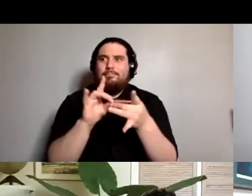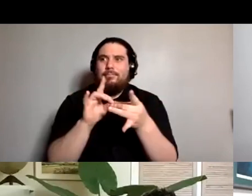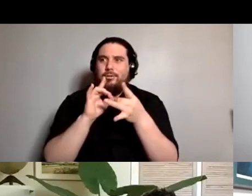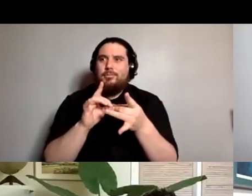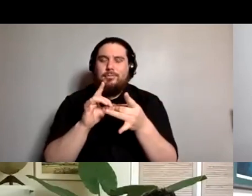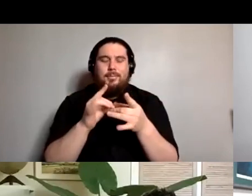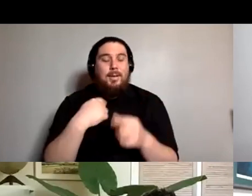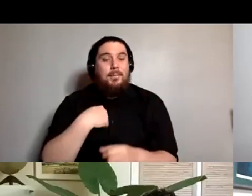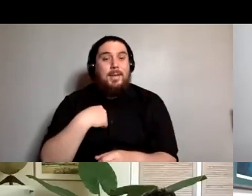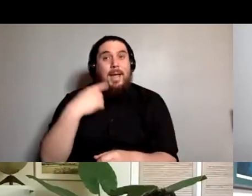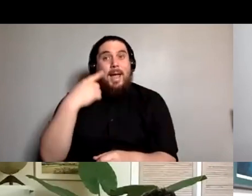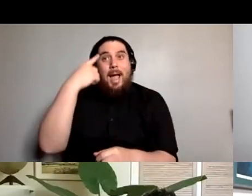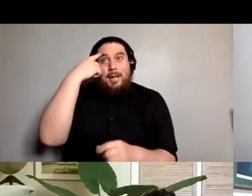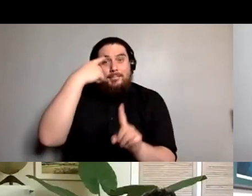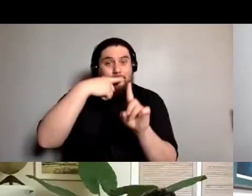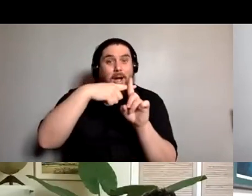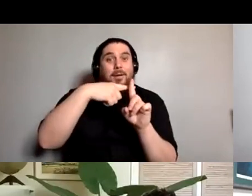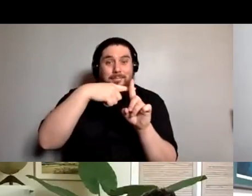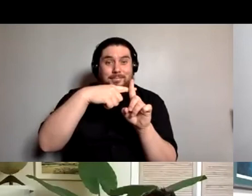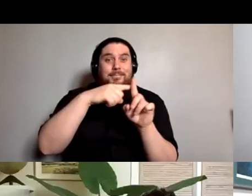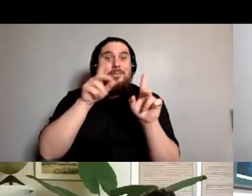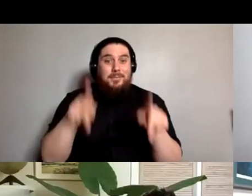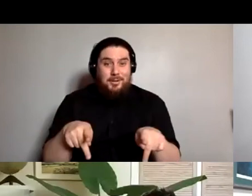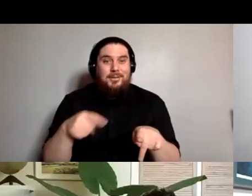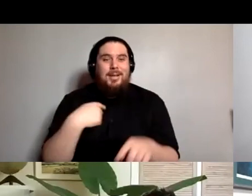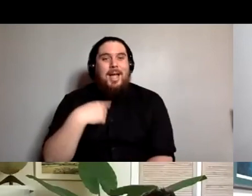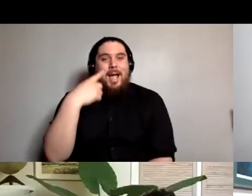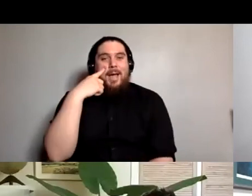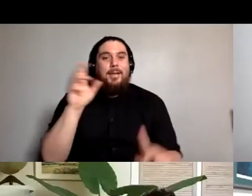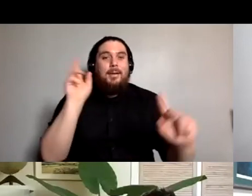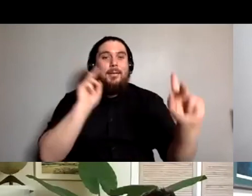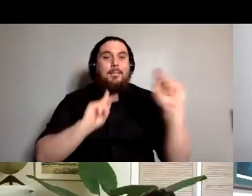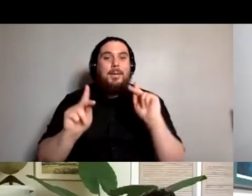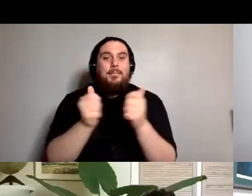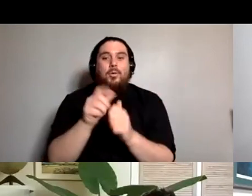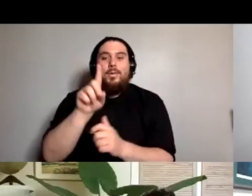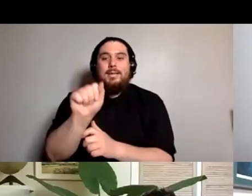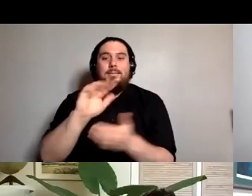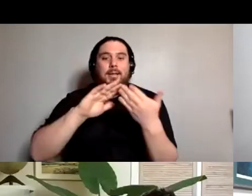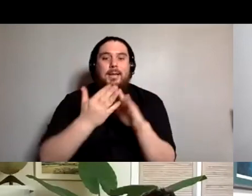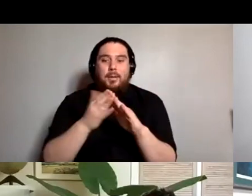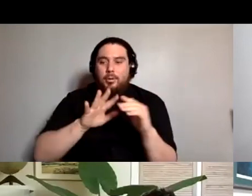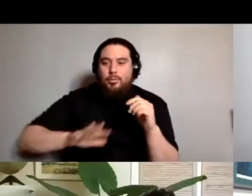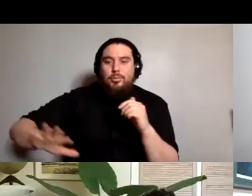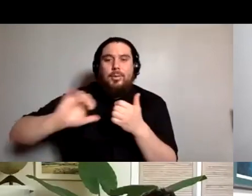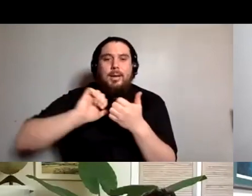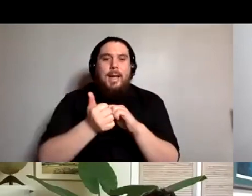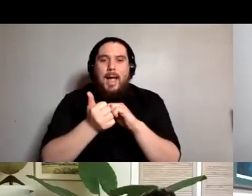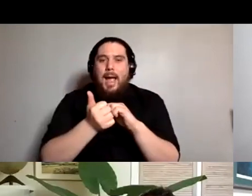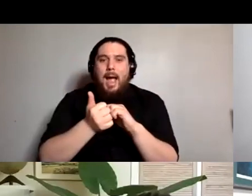an optimist. I think, you know, the people with disability communities and just the way they operate and think